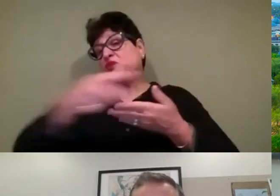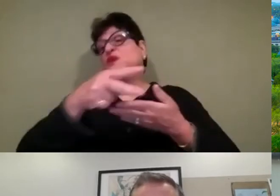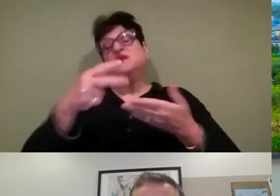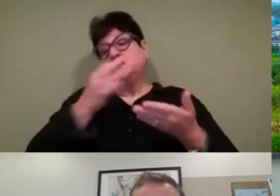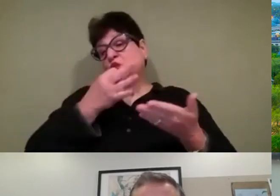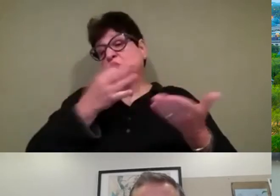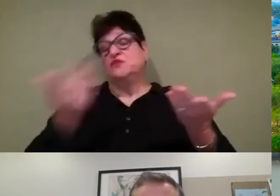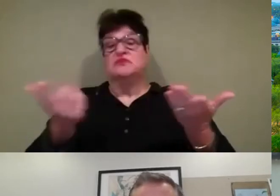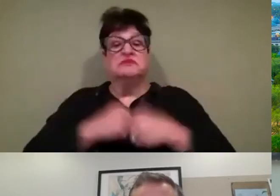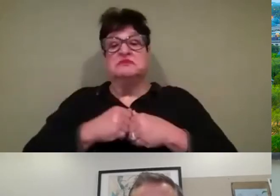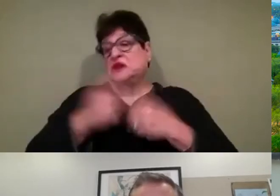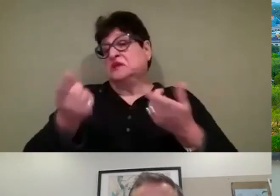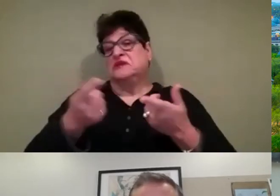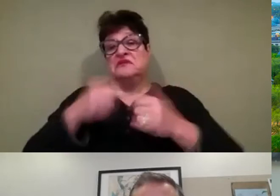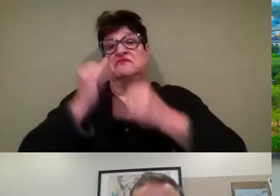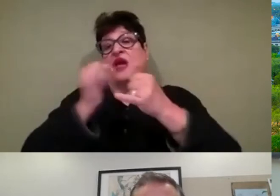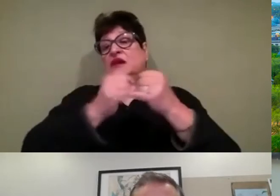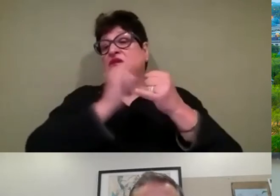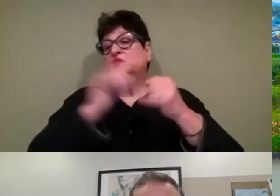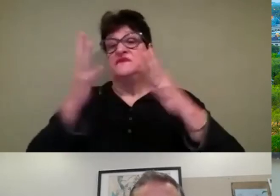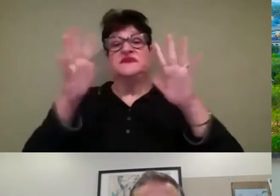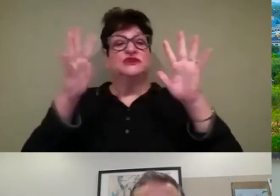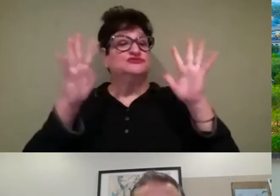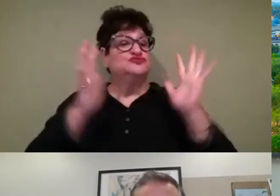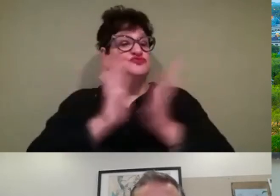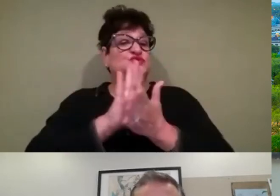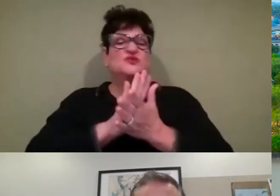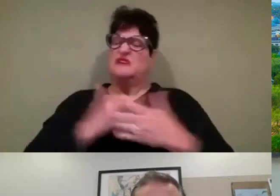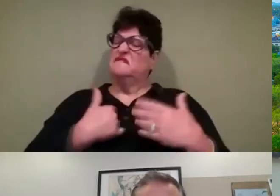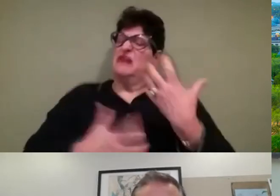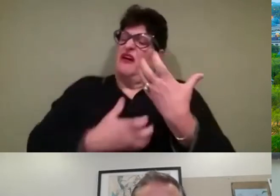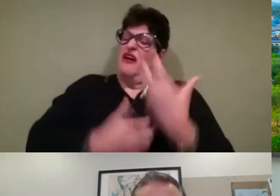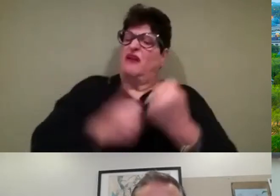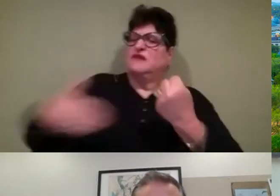at most of the schools, but we're confident they'll be ready on November 9th.